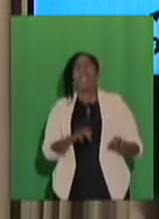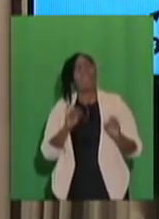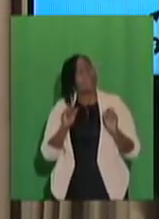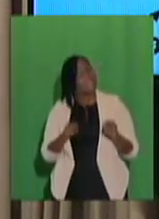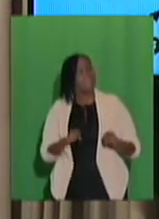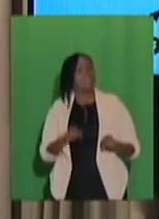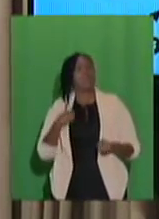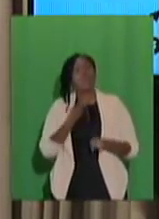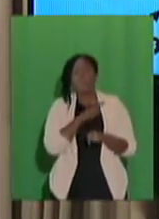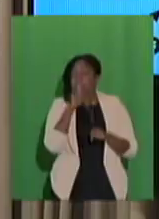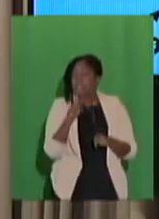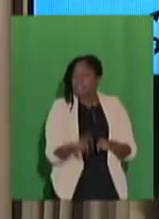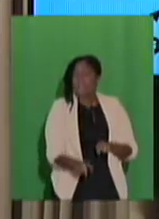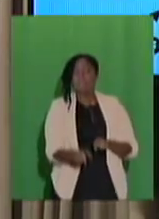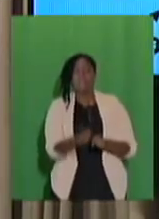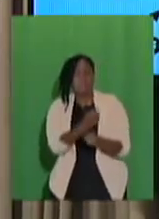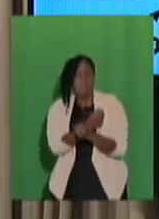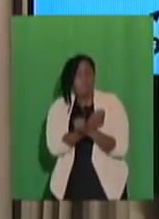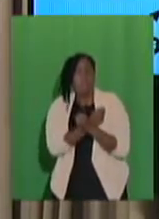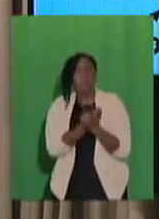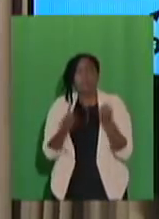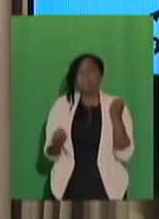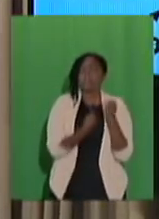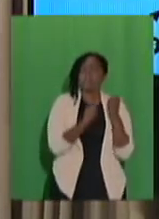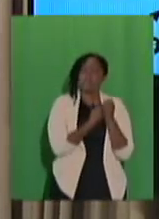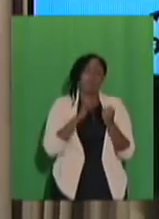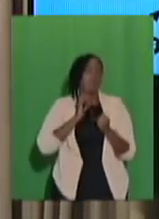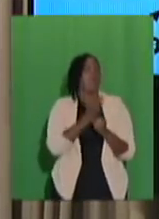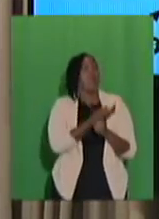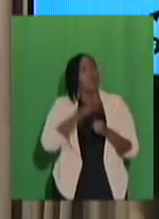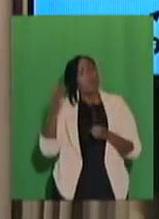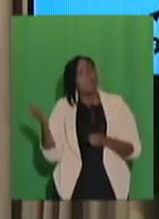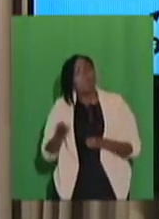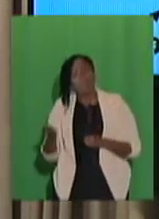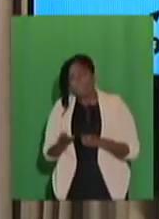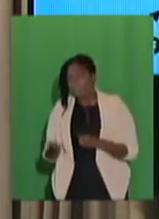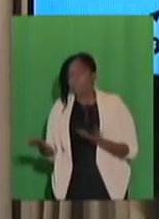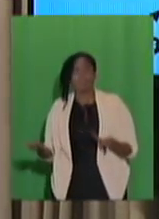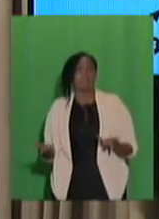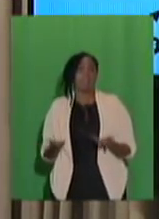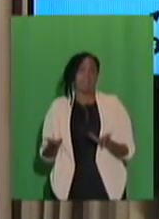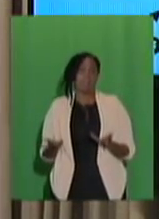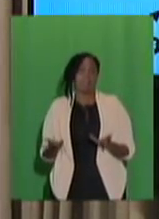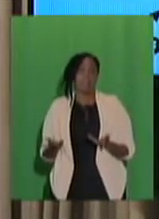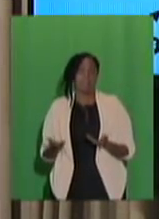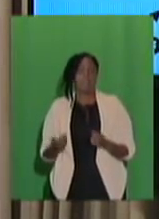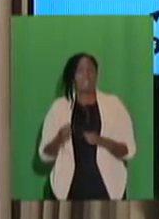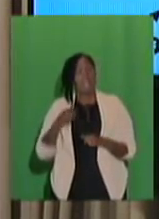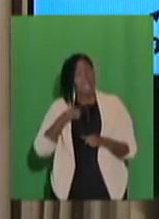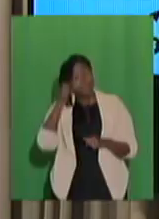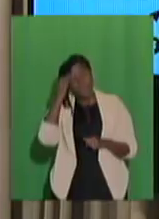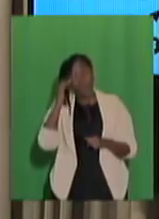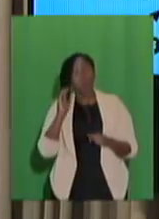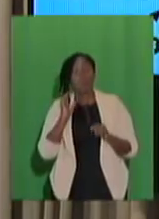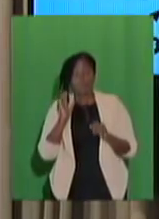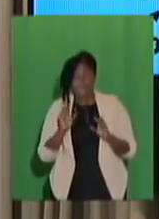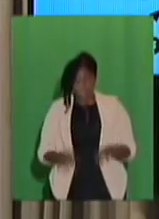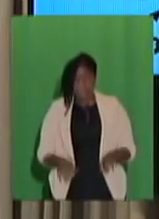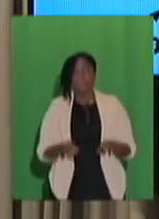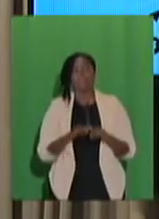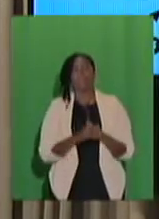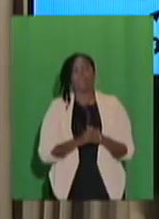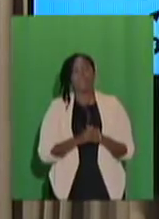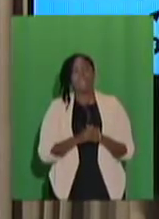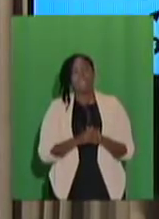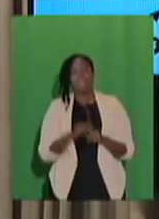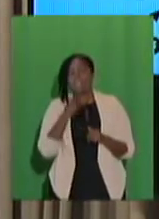our brother's keeper, as I know we can. And as the chief medical officer said, we are not putting